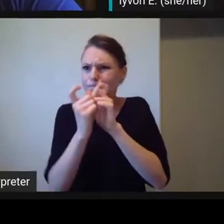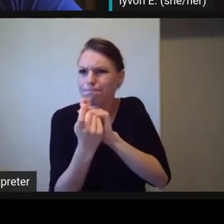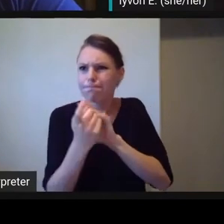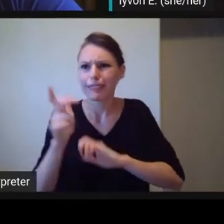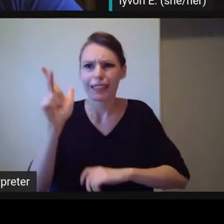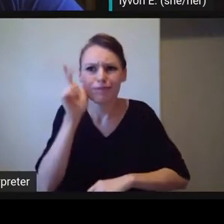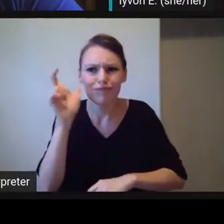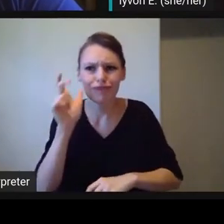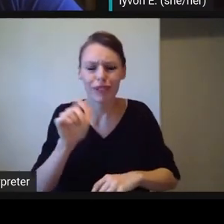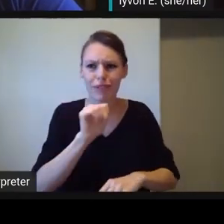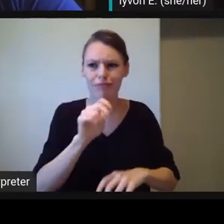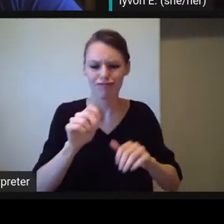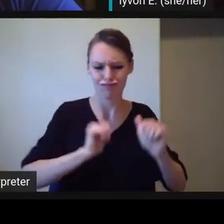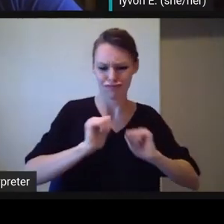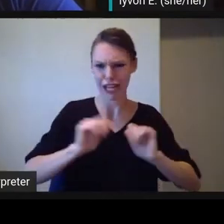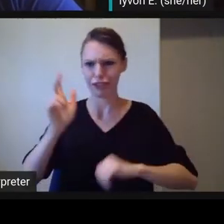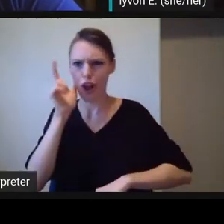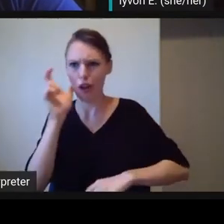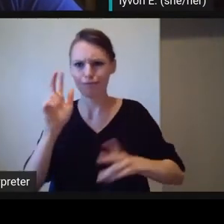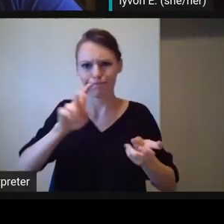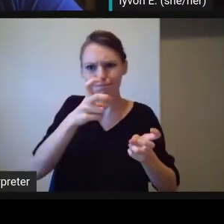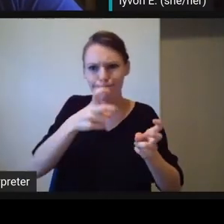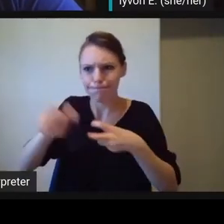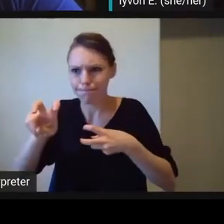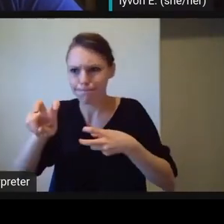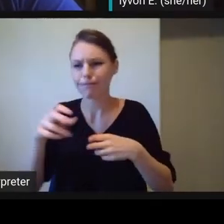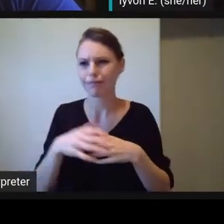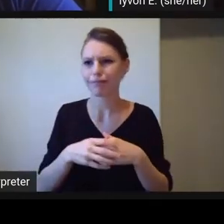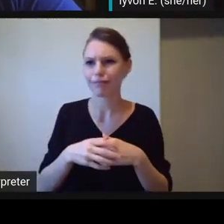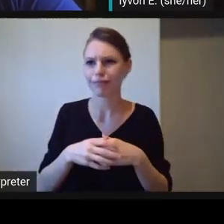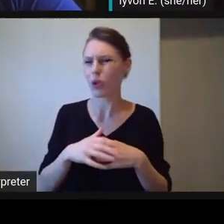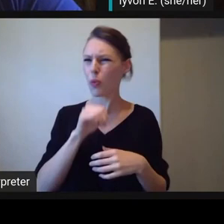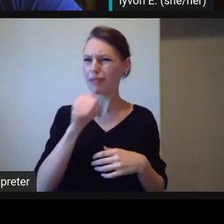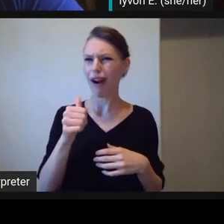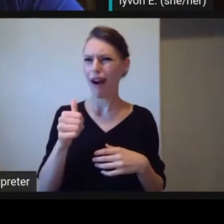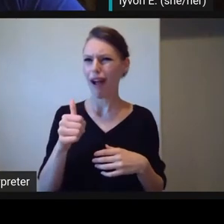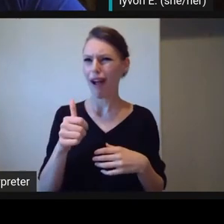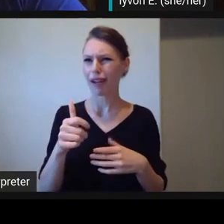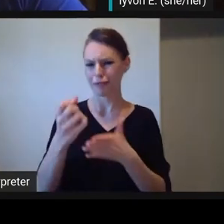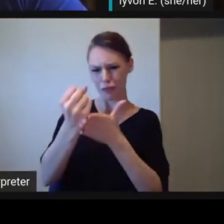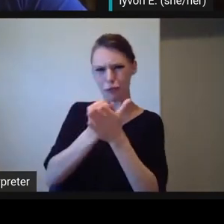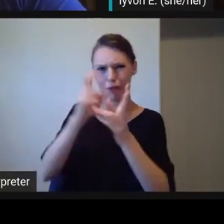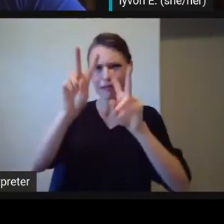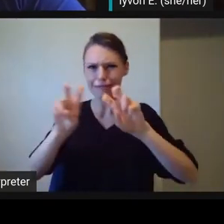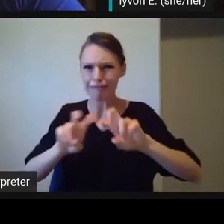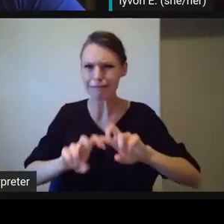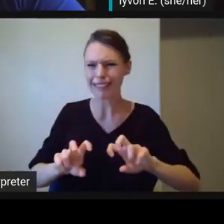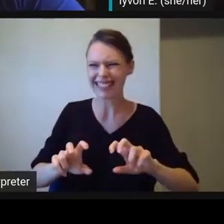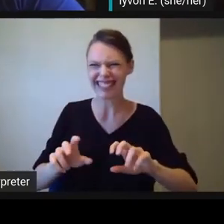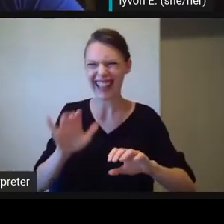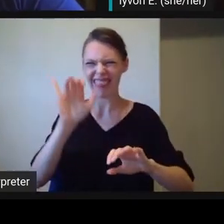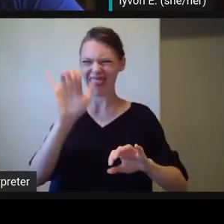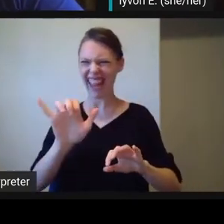Yeah, I think, you know, we're not leaning into us being dramaturgs more because it seems like such an academic